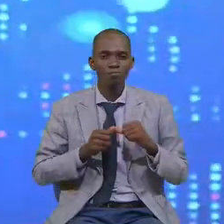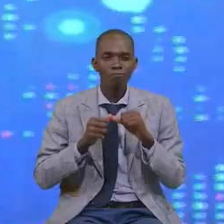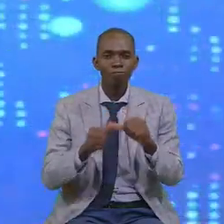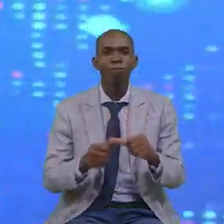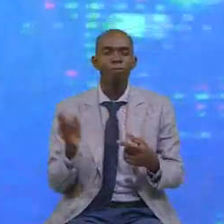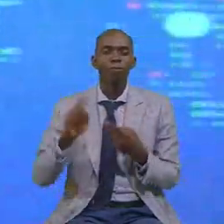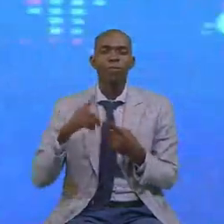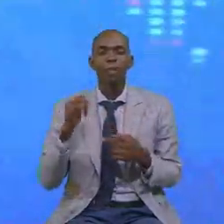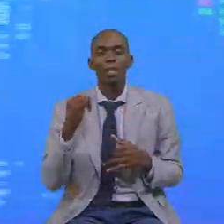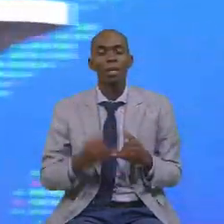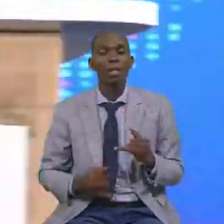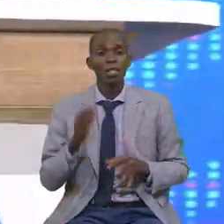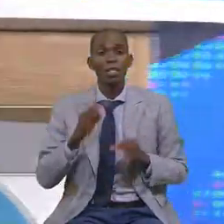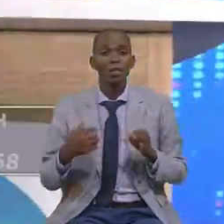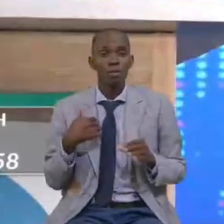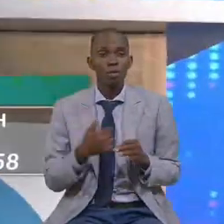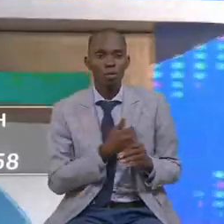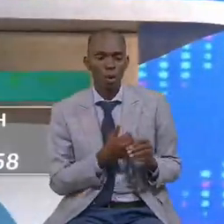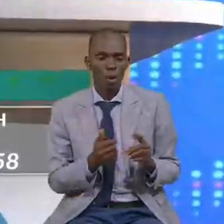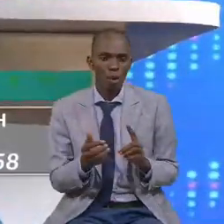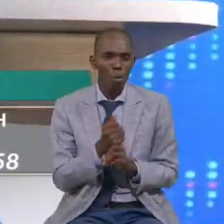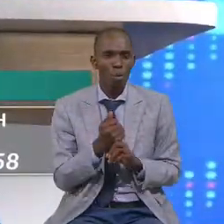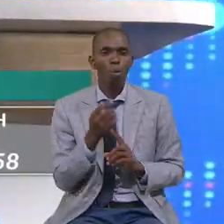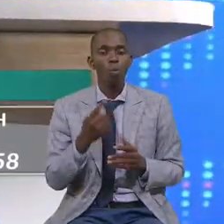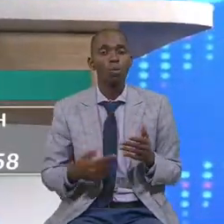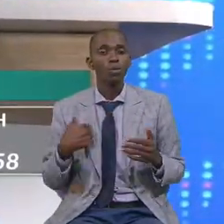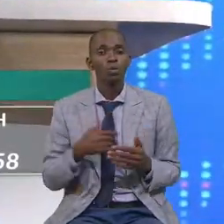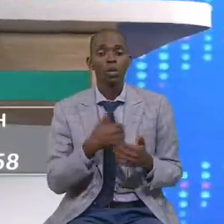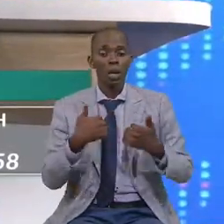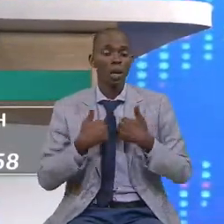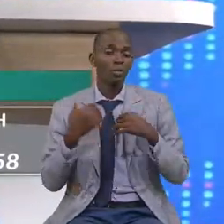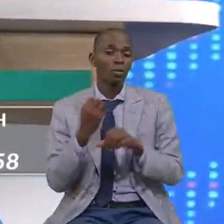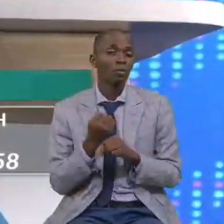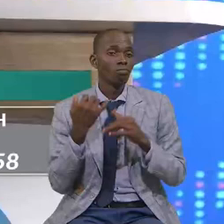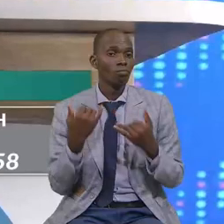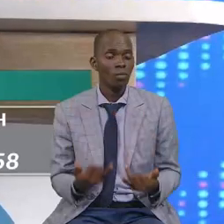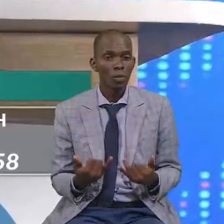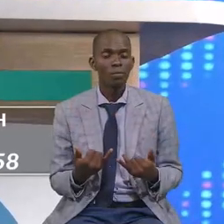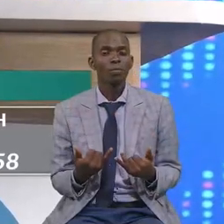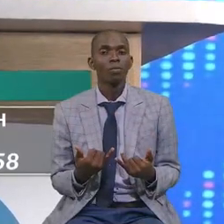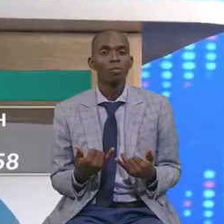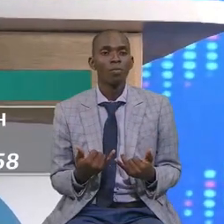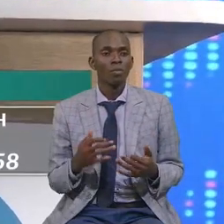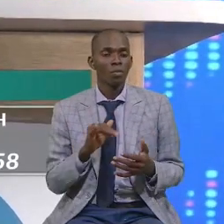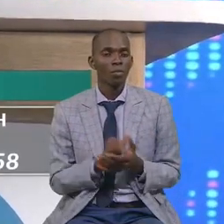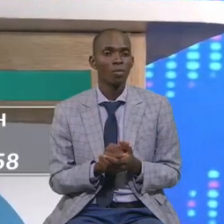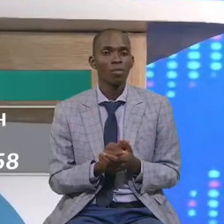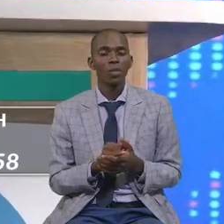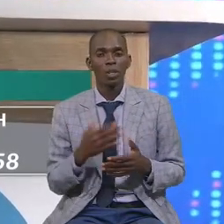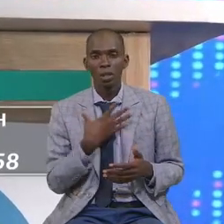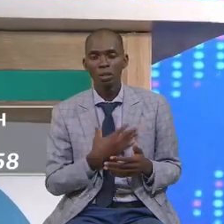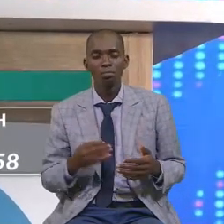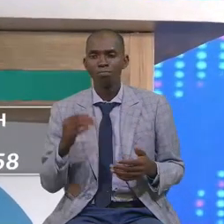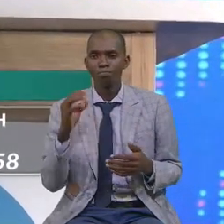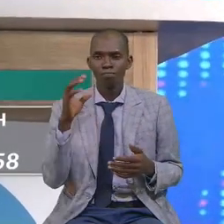we hold what we've got now, everything we've got now, you listen again and listen